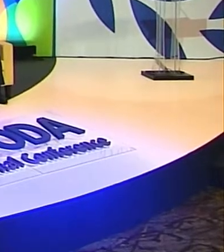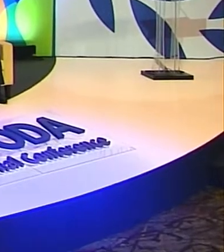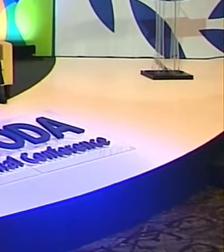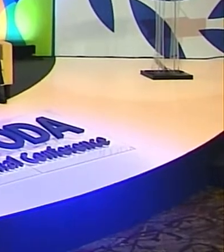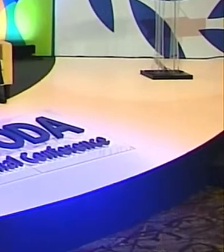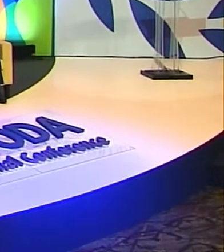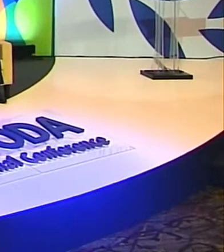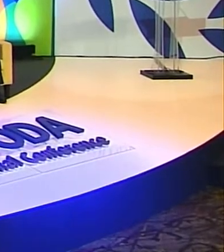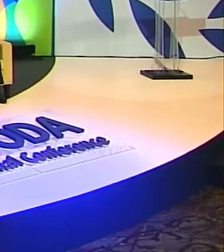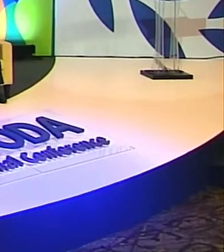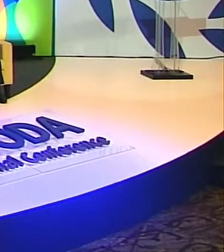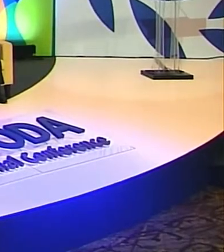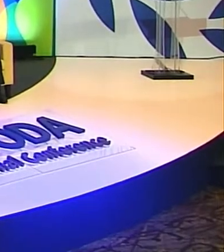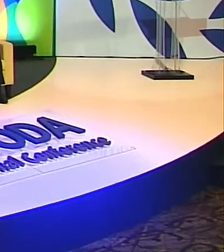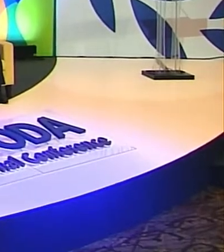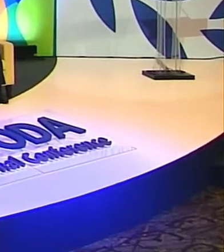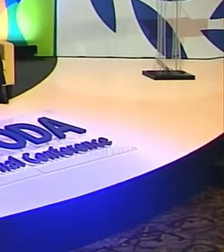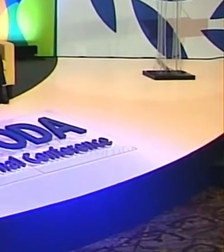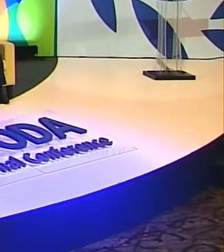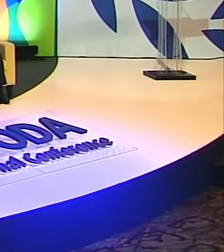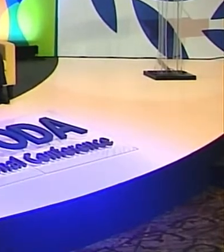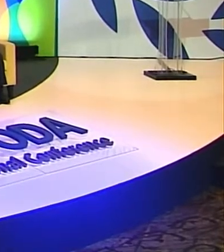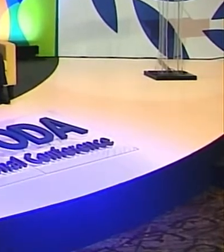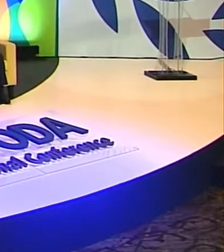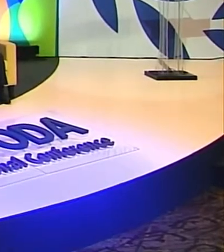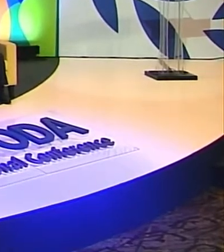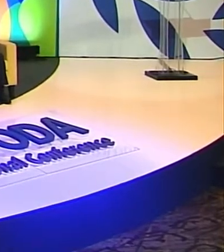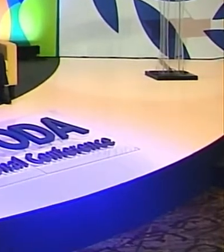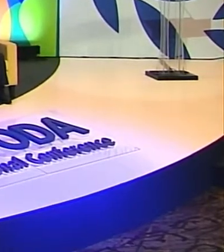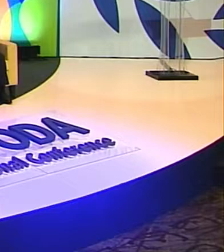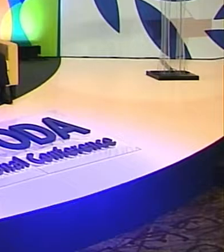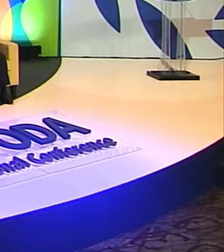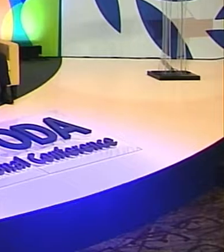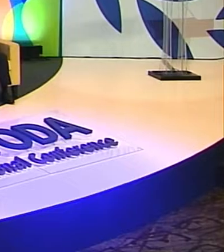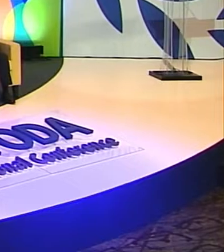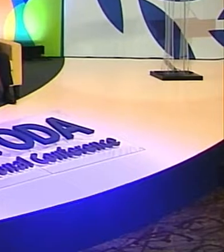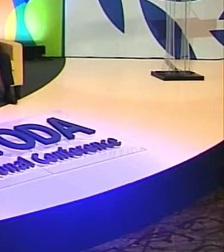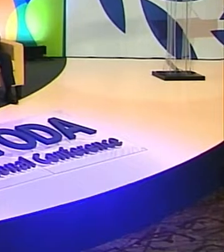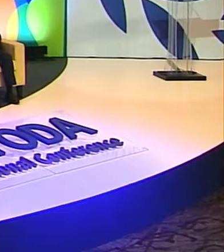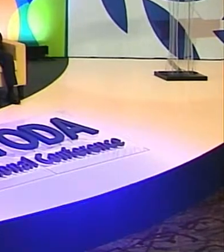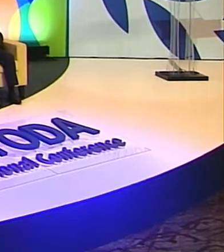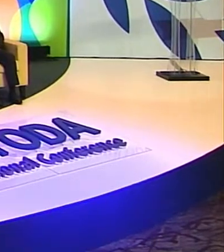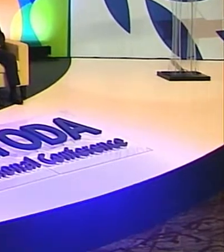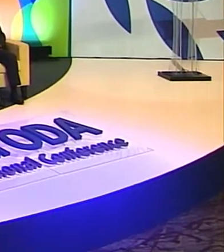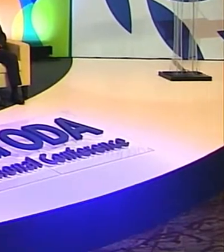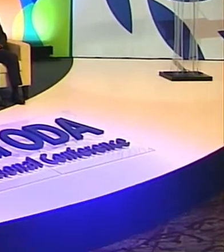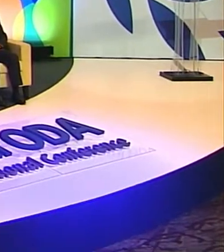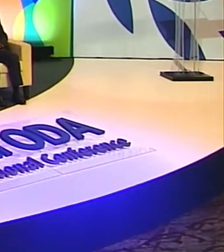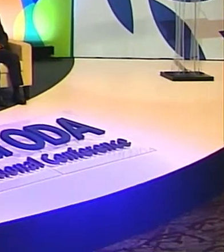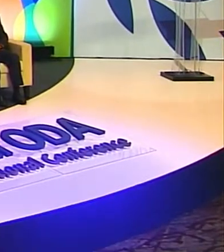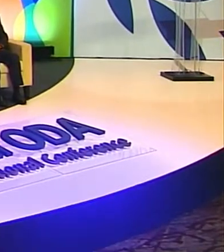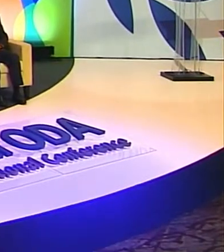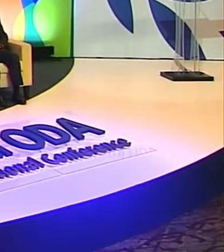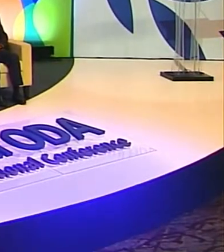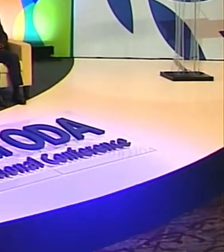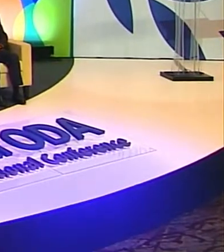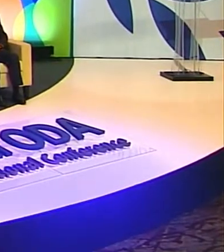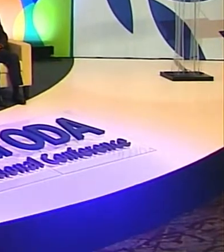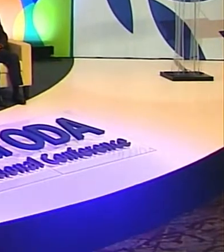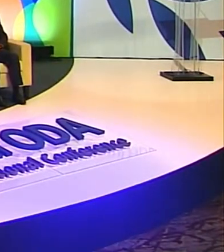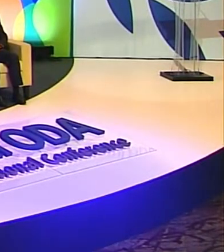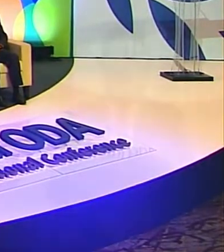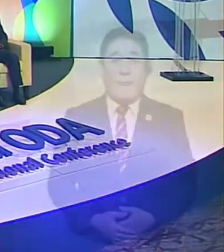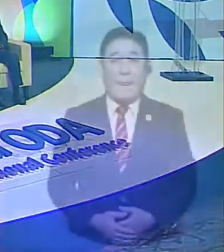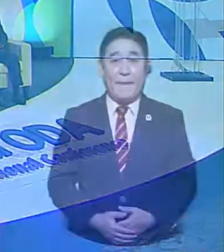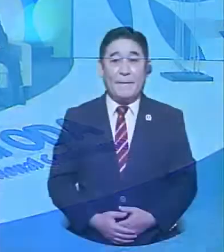have live the comment and questions from the floor, online, offline. So